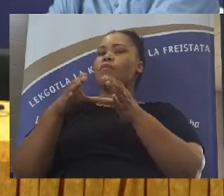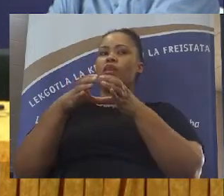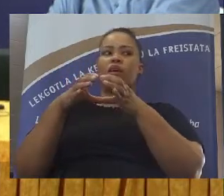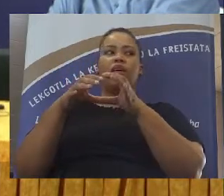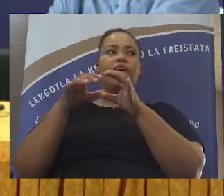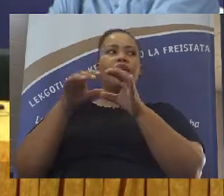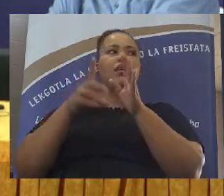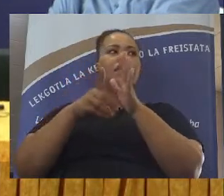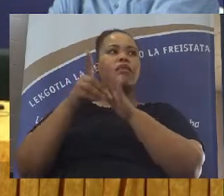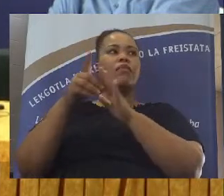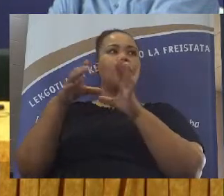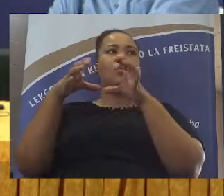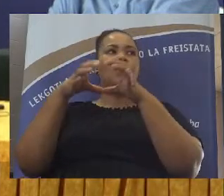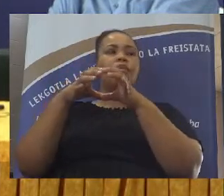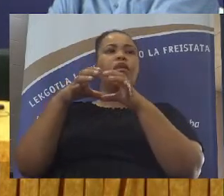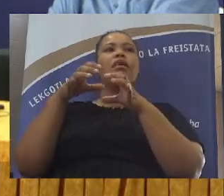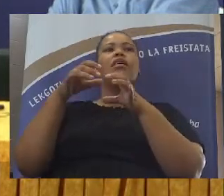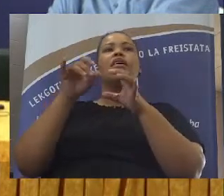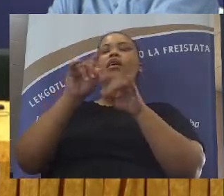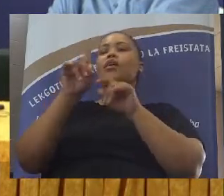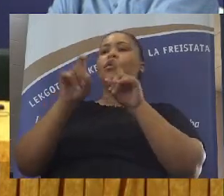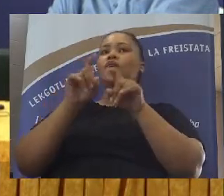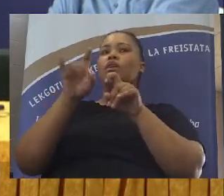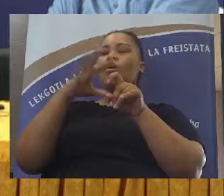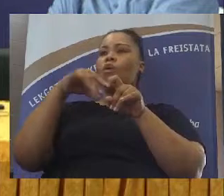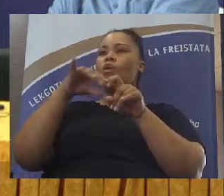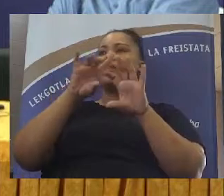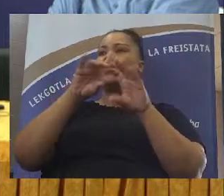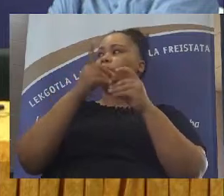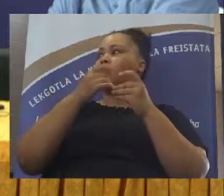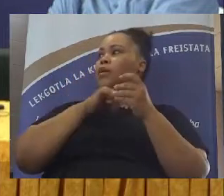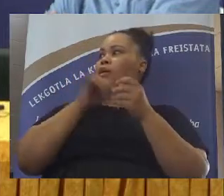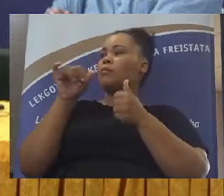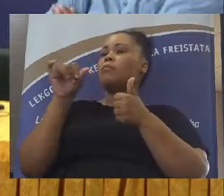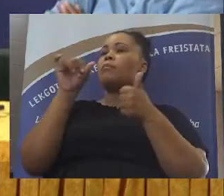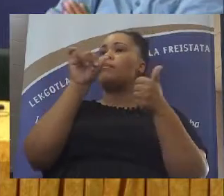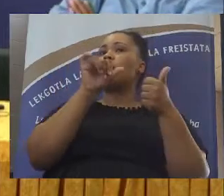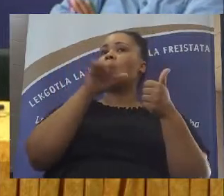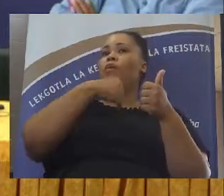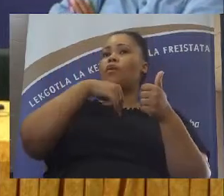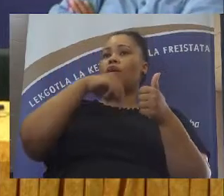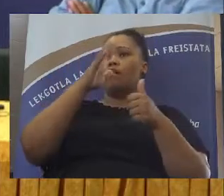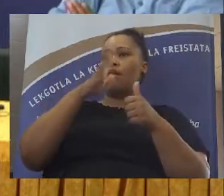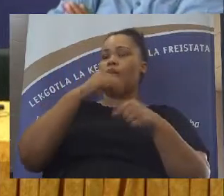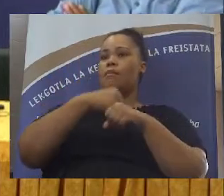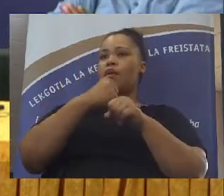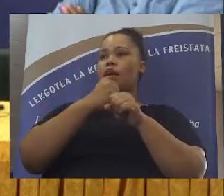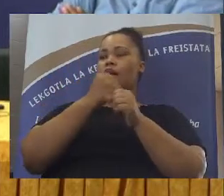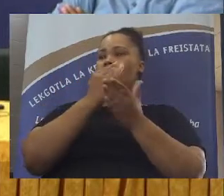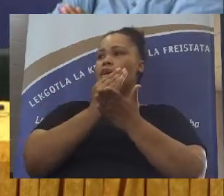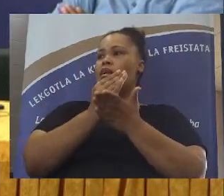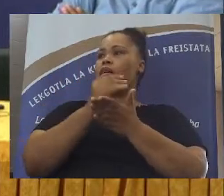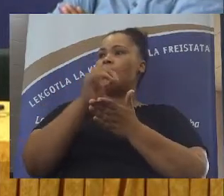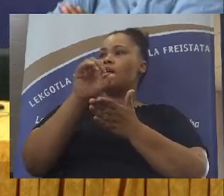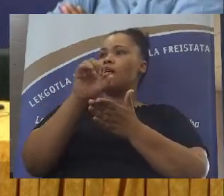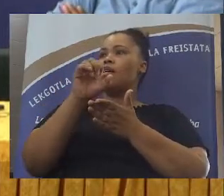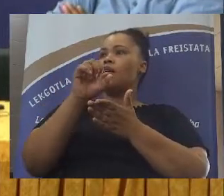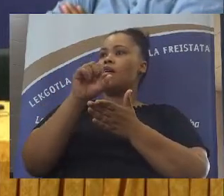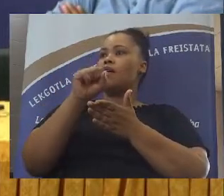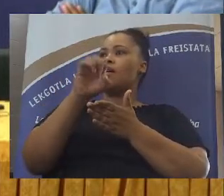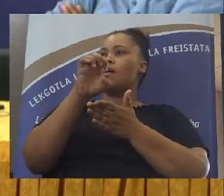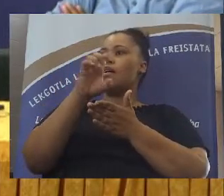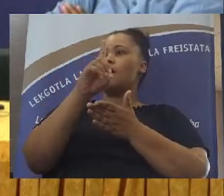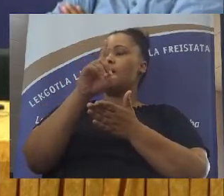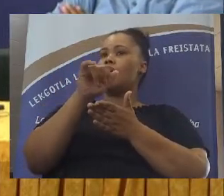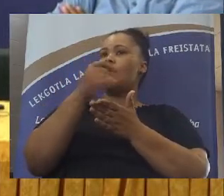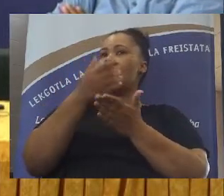see what they can do. I'm taking all these questions back to my department, and we're going to make sure that SEDA can give